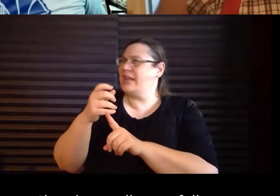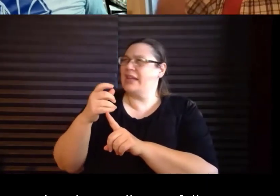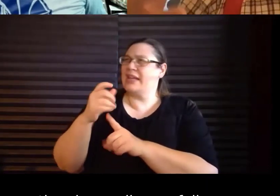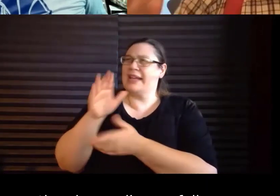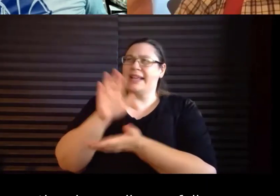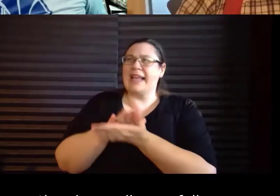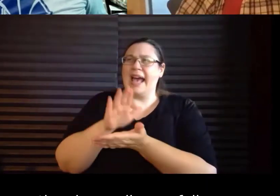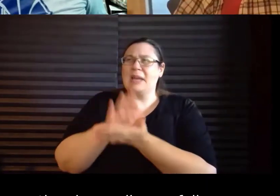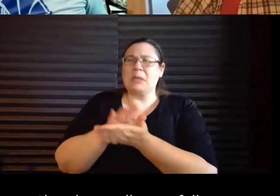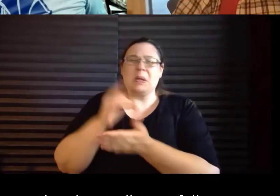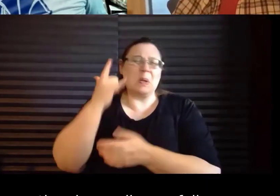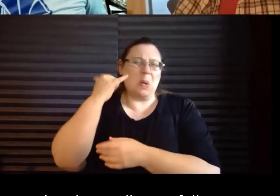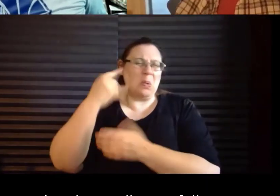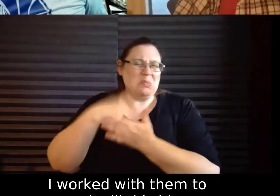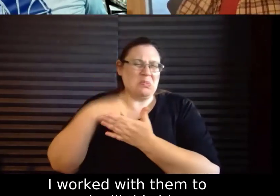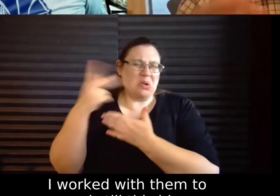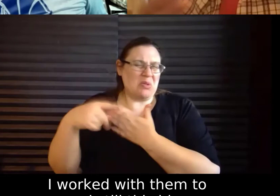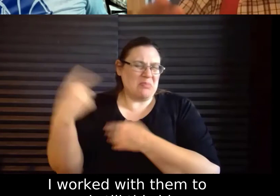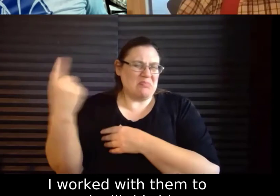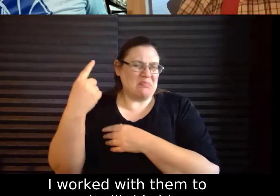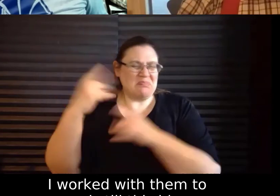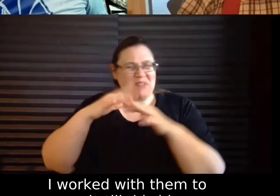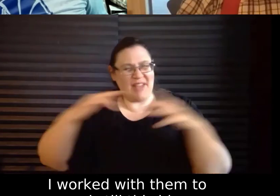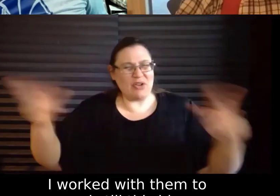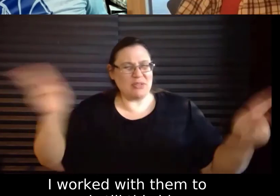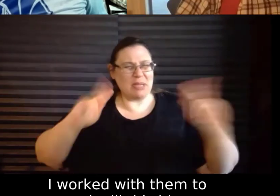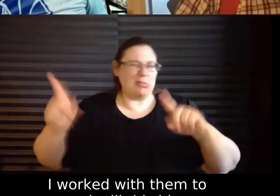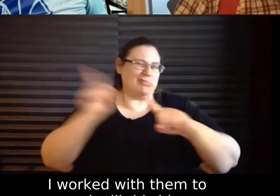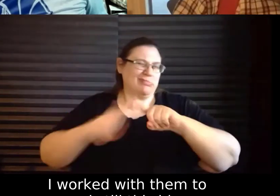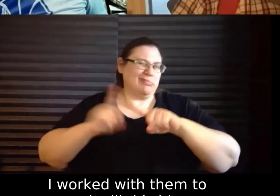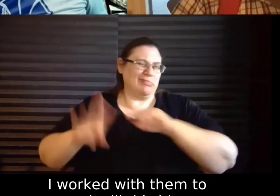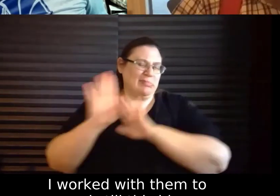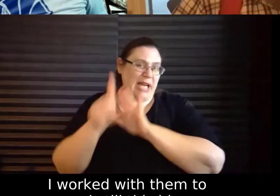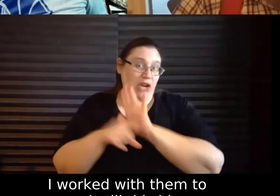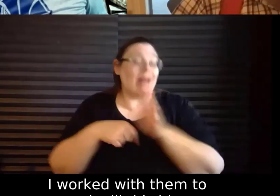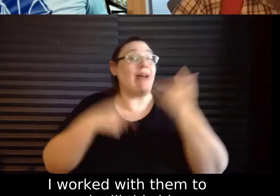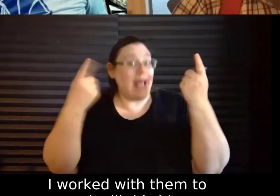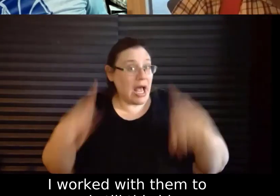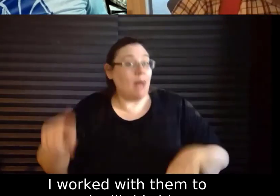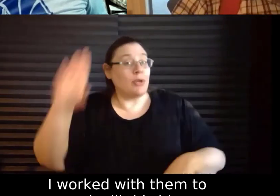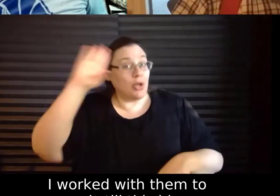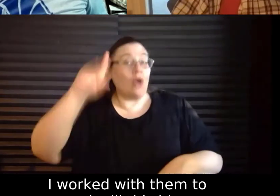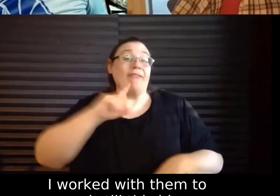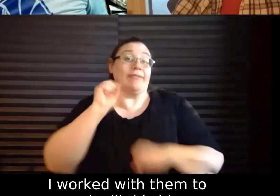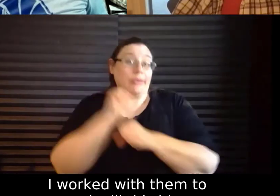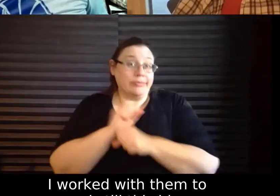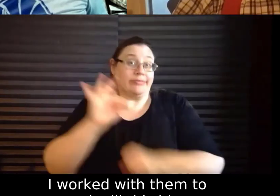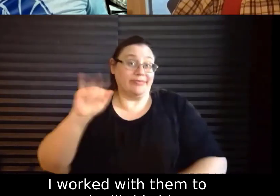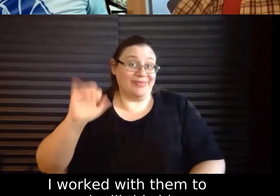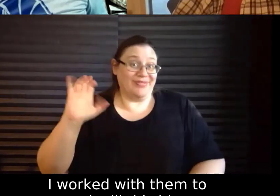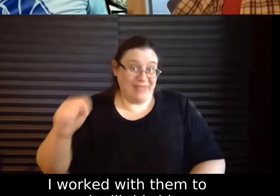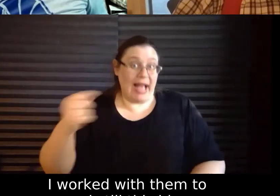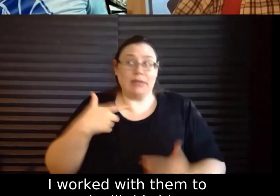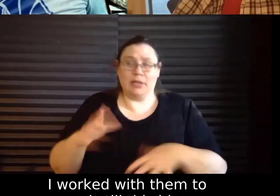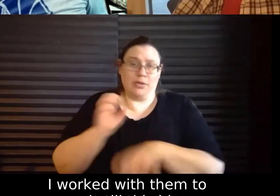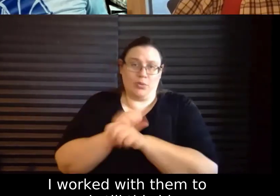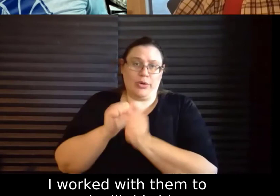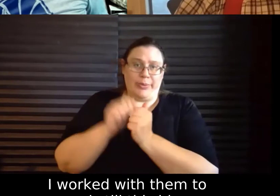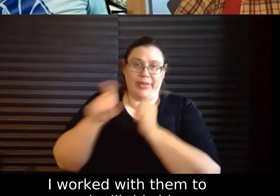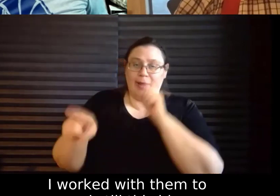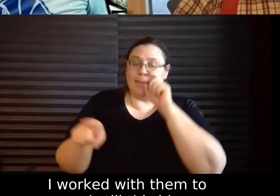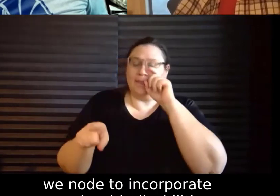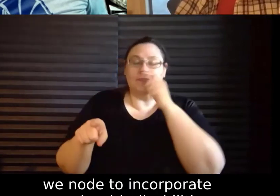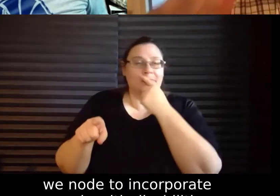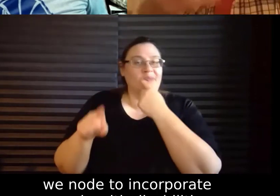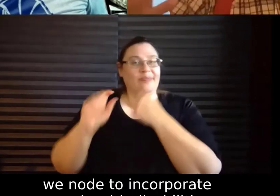have diverse folks, people from multiple backgrounds. And I know for a fact, because I had worked with them, to instill